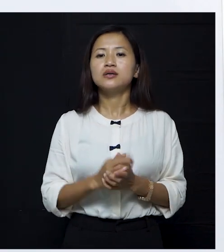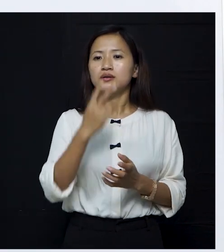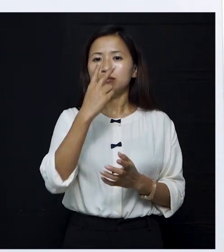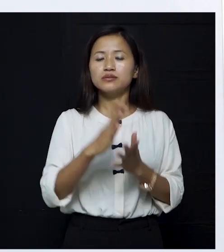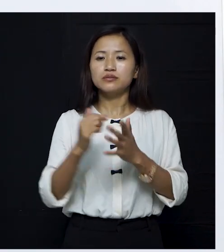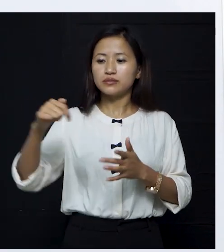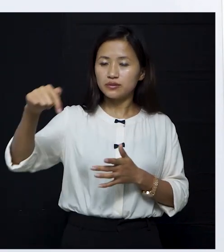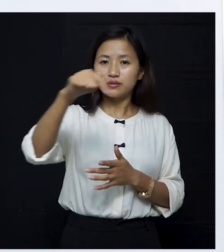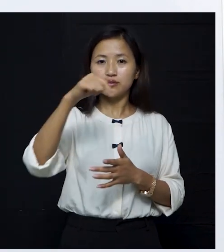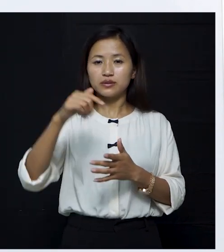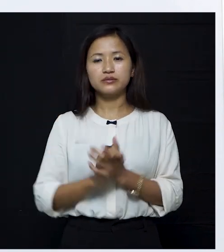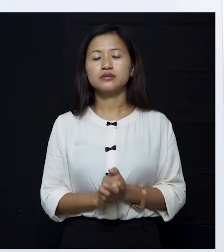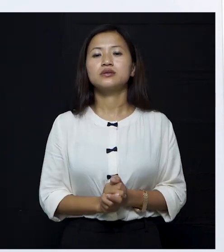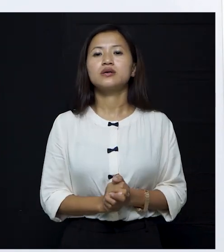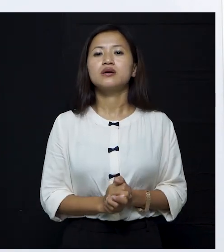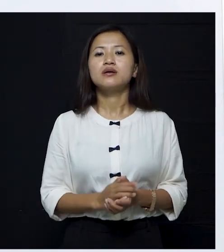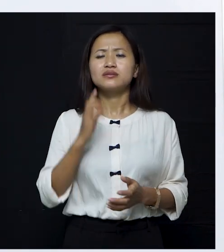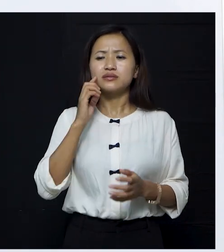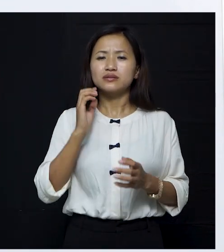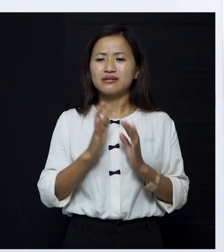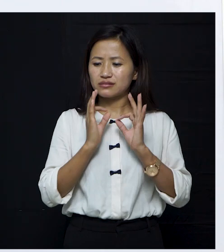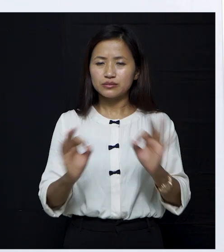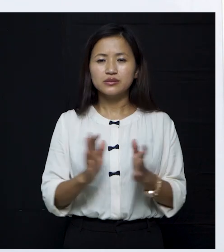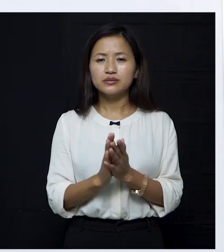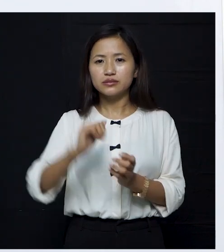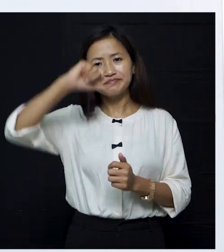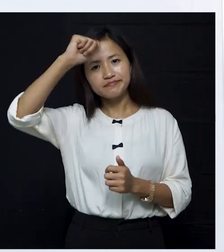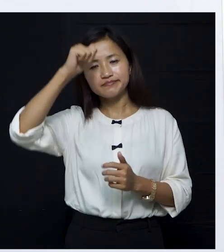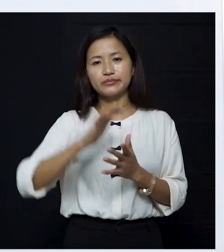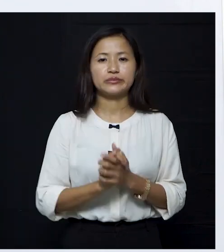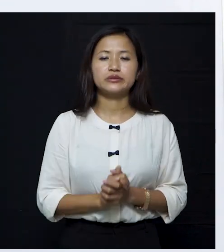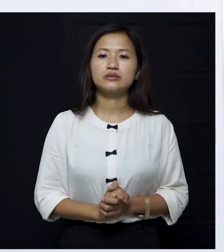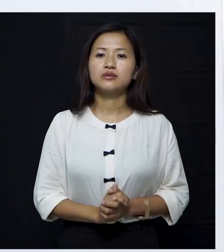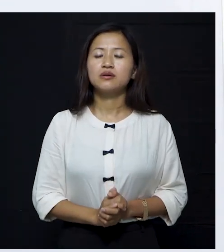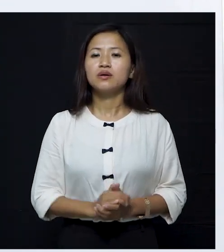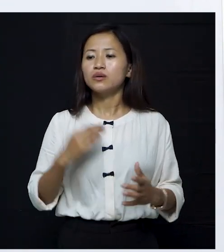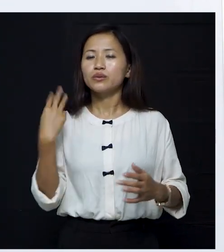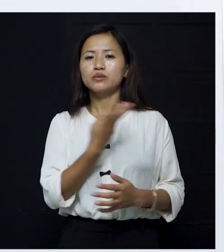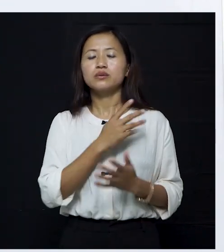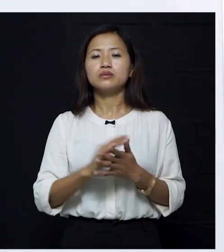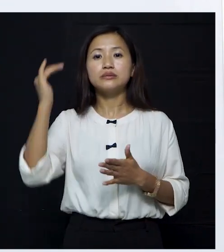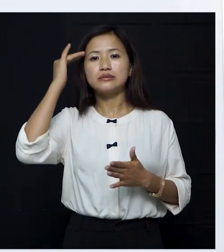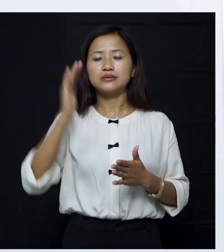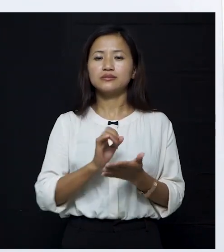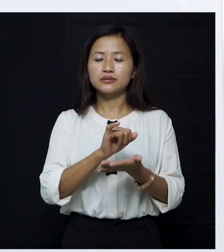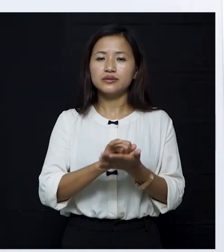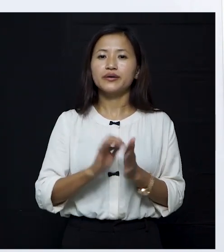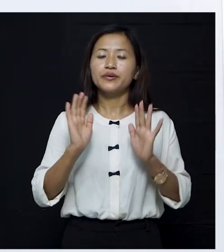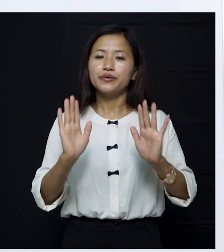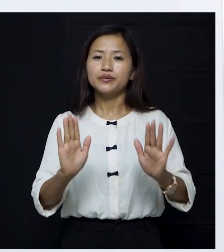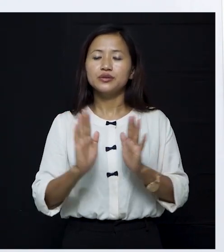look around, okay? If you look around, especially to do with India, okay? In India, we all know that we